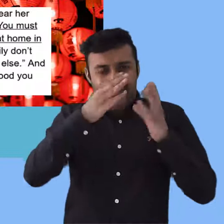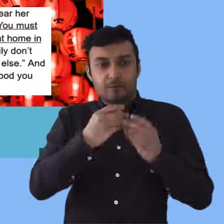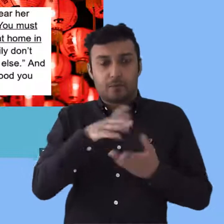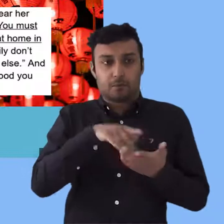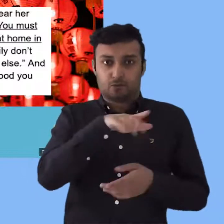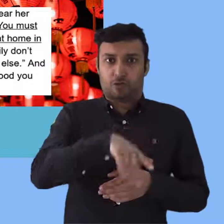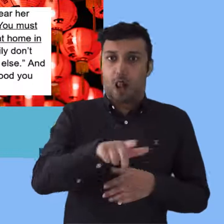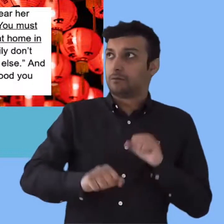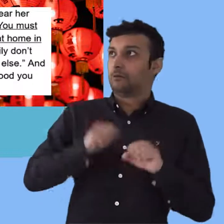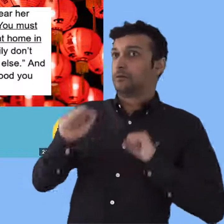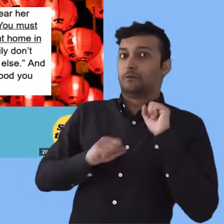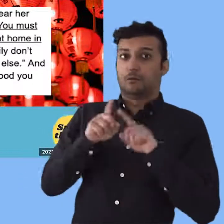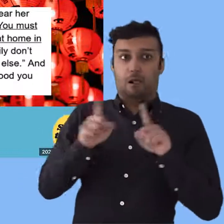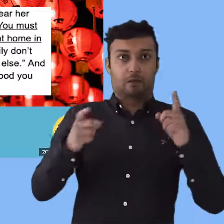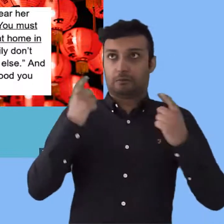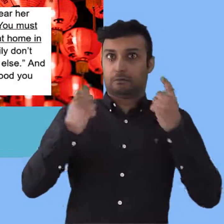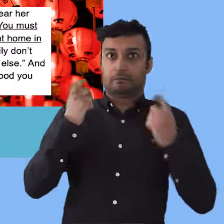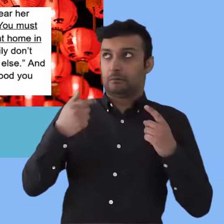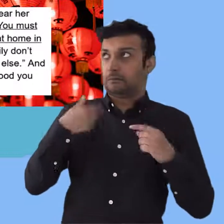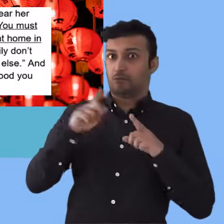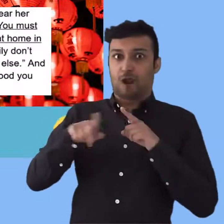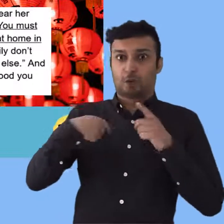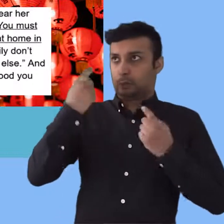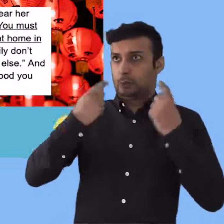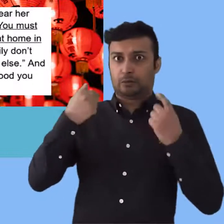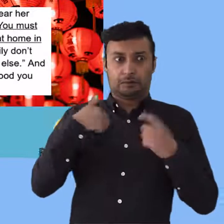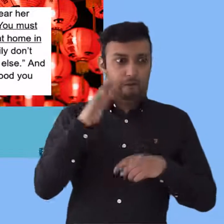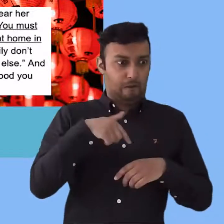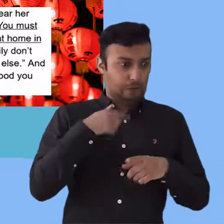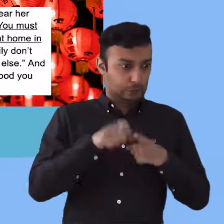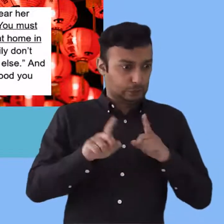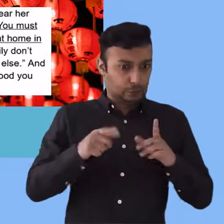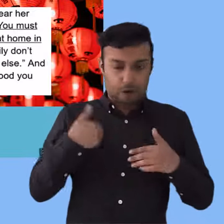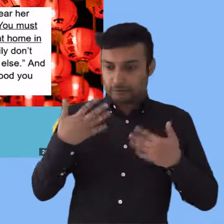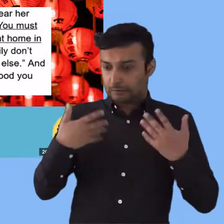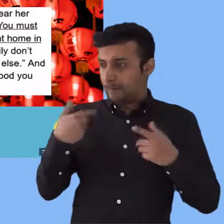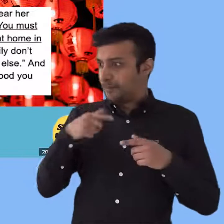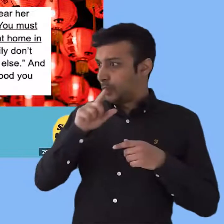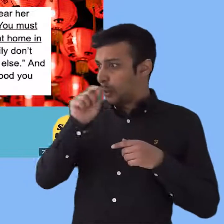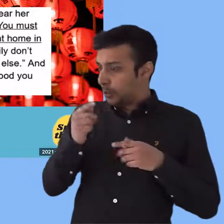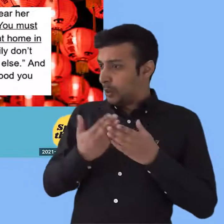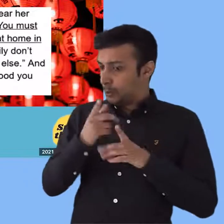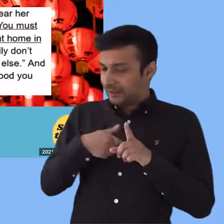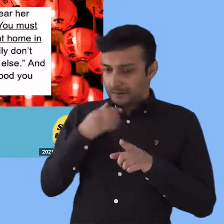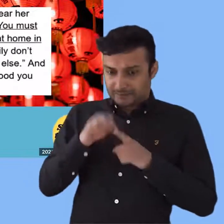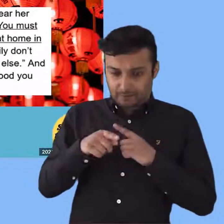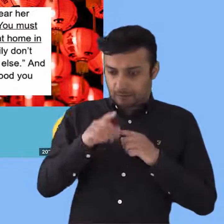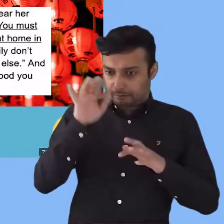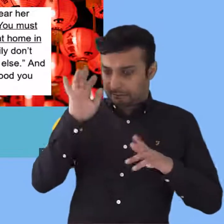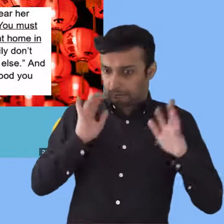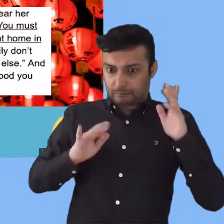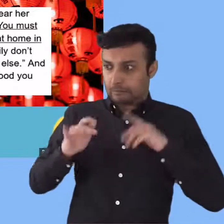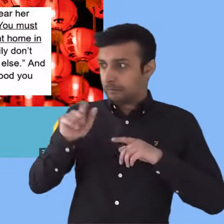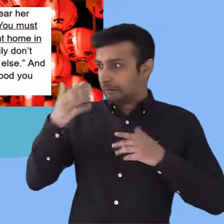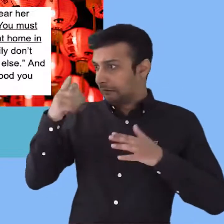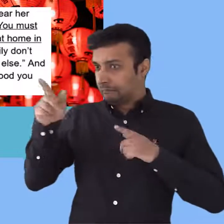and to you know, find that information in her head. Okay, what do we do? And also to think, okay, what do we do for Lunar New Year specifically? Maybe that other